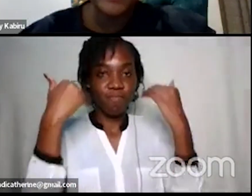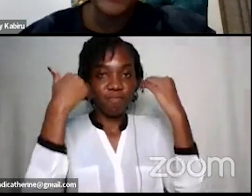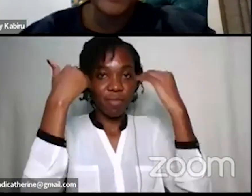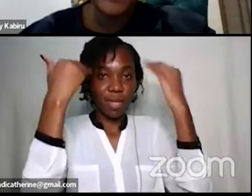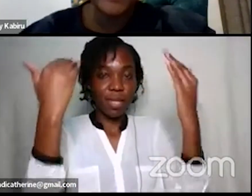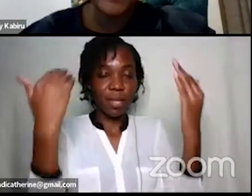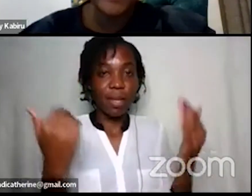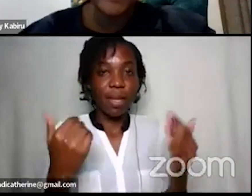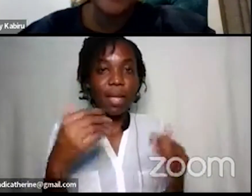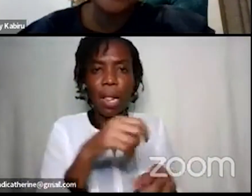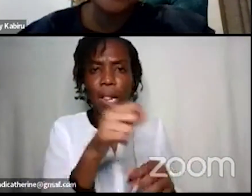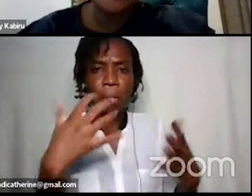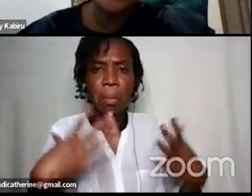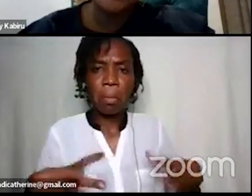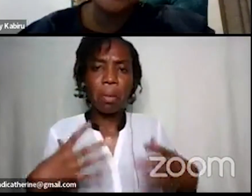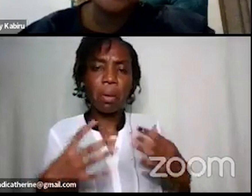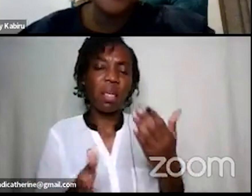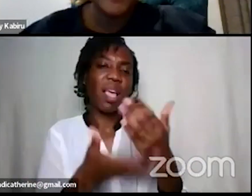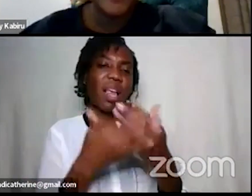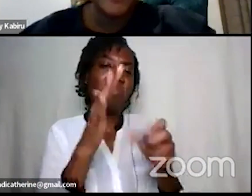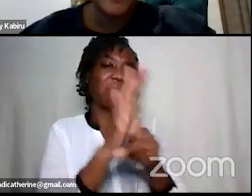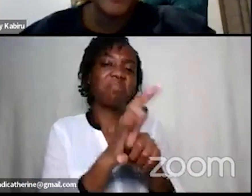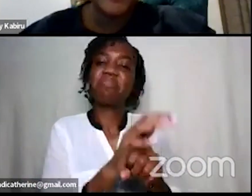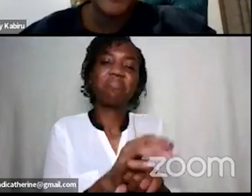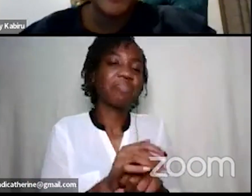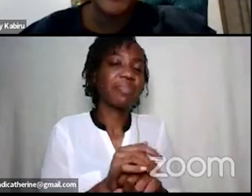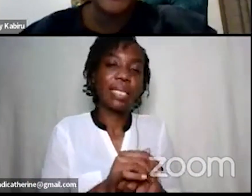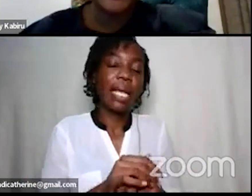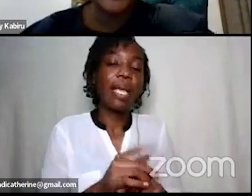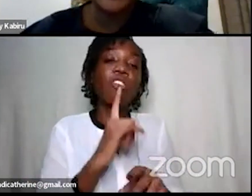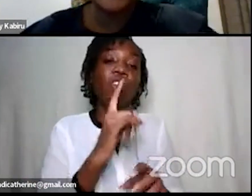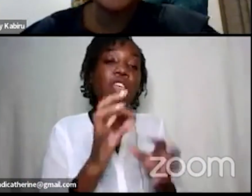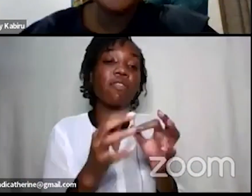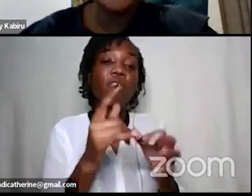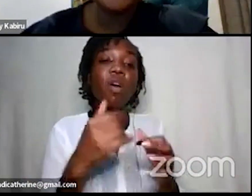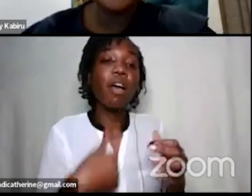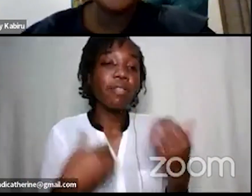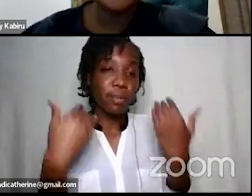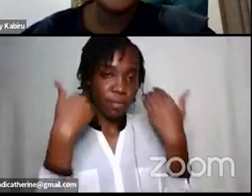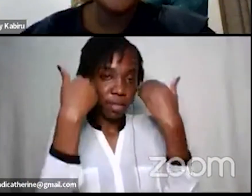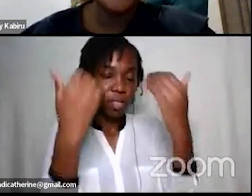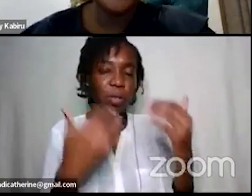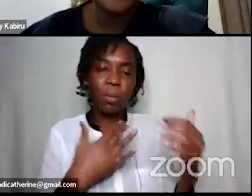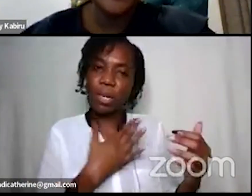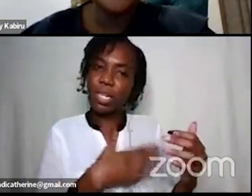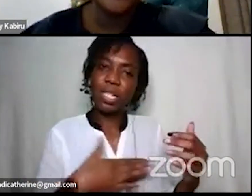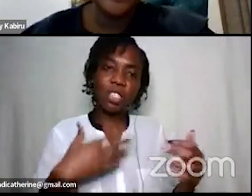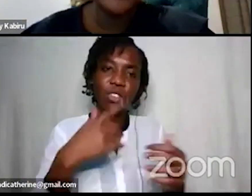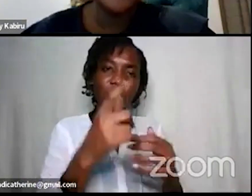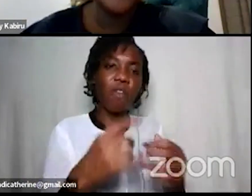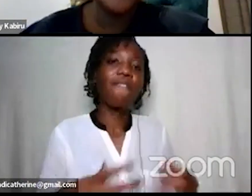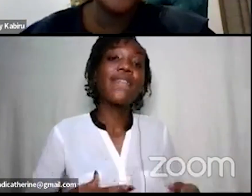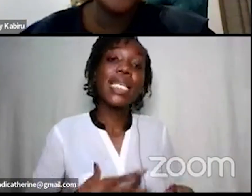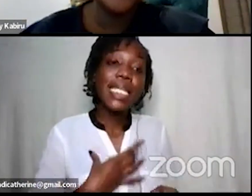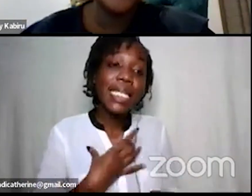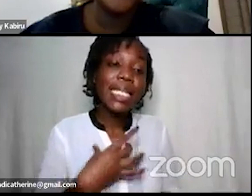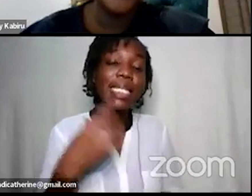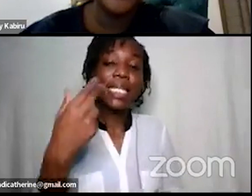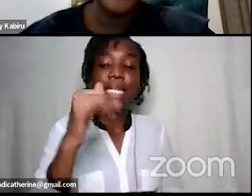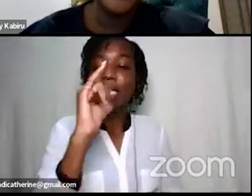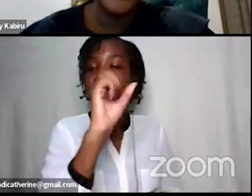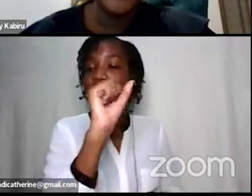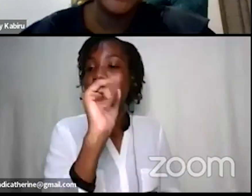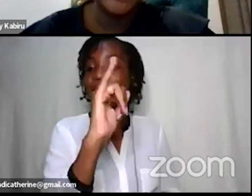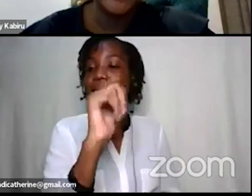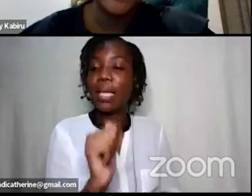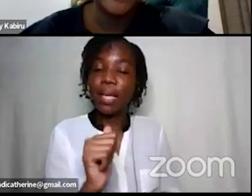assist as much. So if you have depression, please make sure that you visit Hisia. Hisia is where Nancy